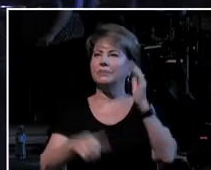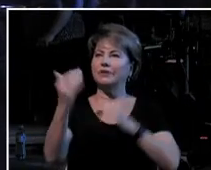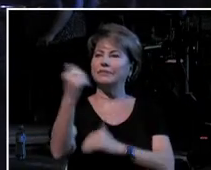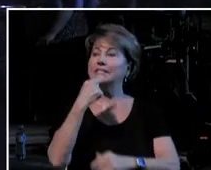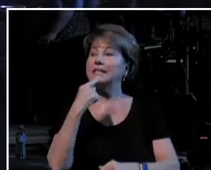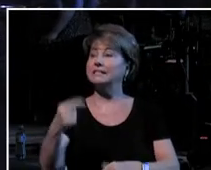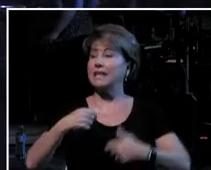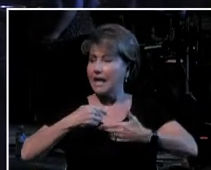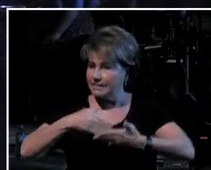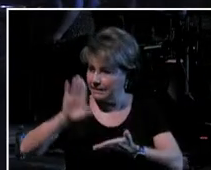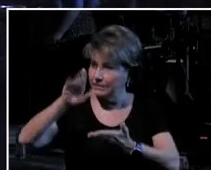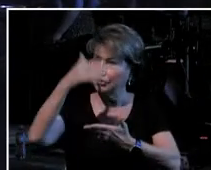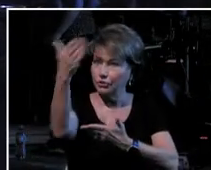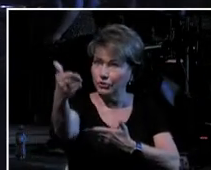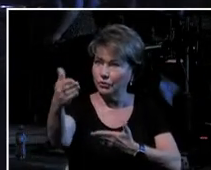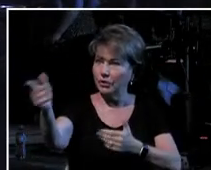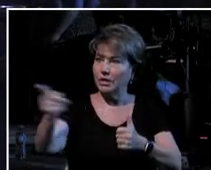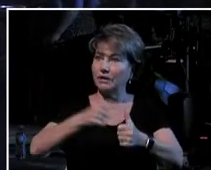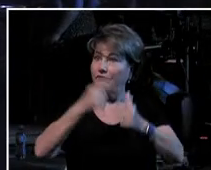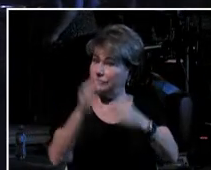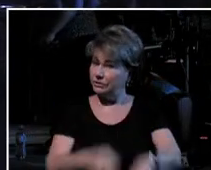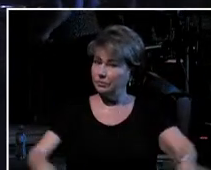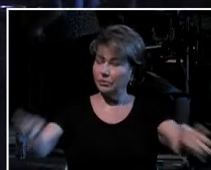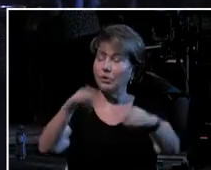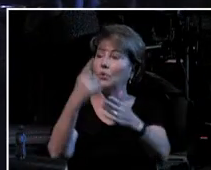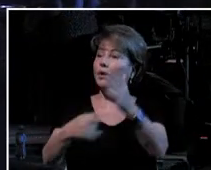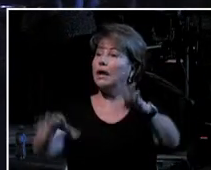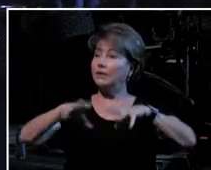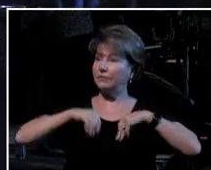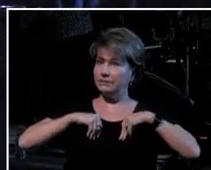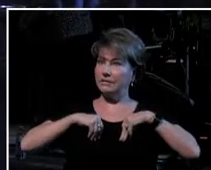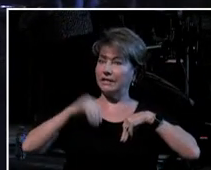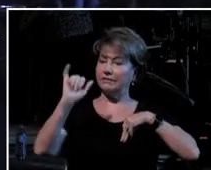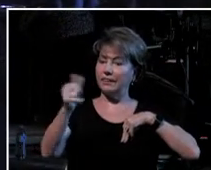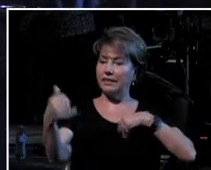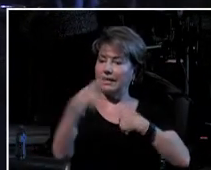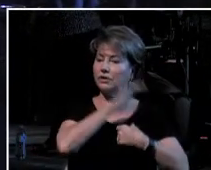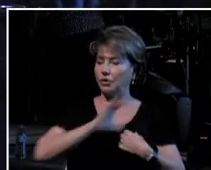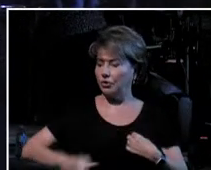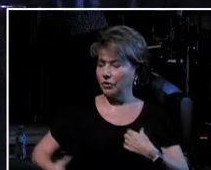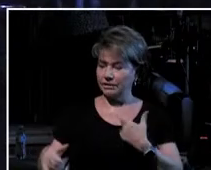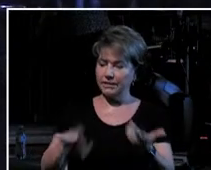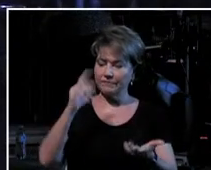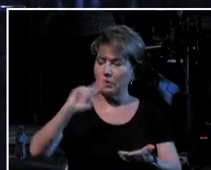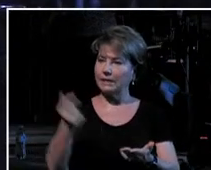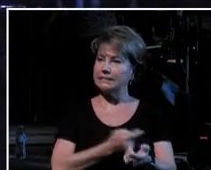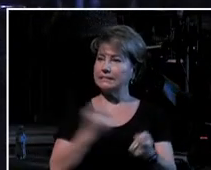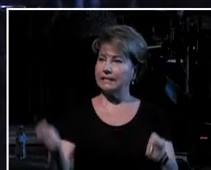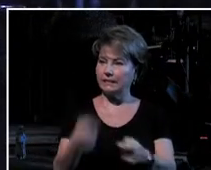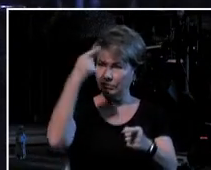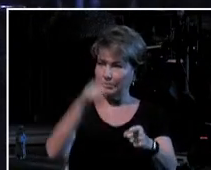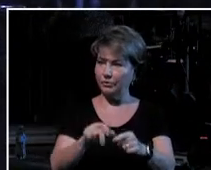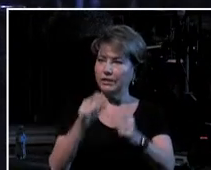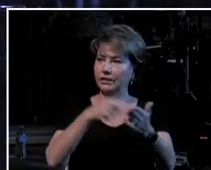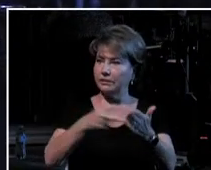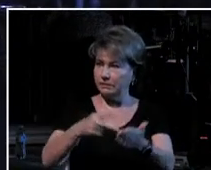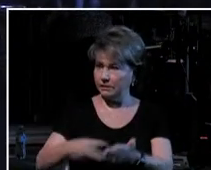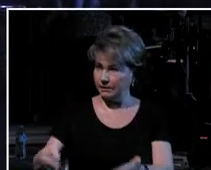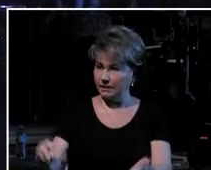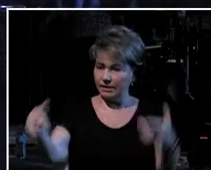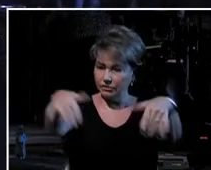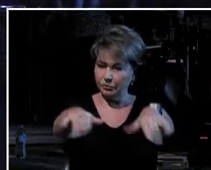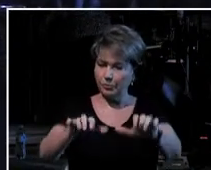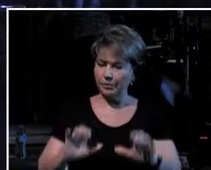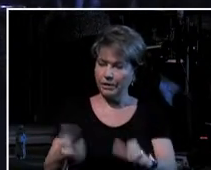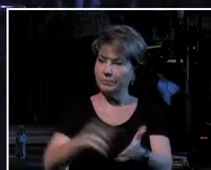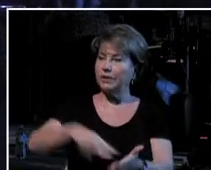you as of first importance what I also received, that Christ died for our sins in accordance with the scriptures, that he was buried, that